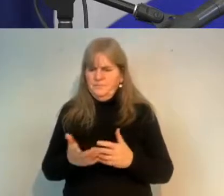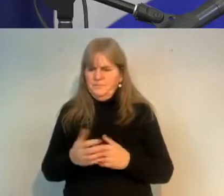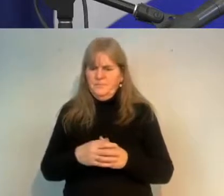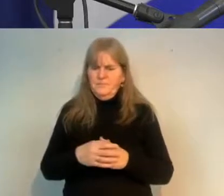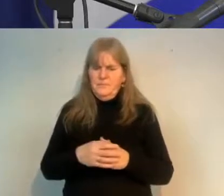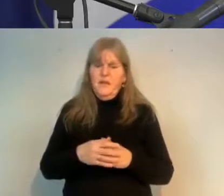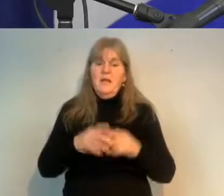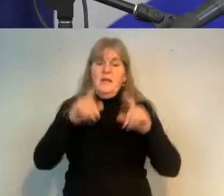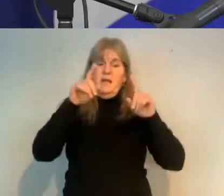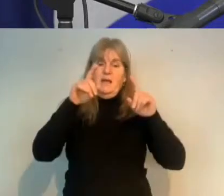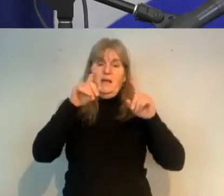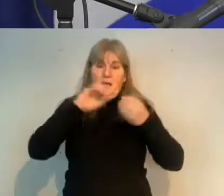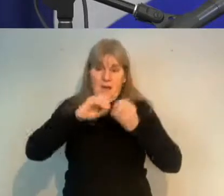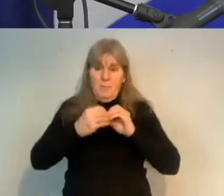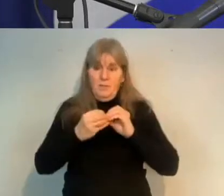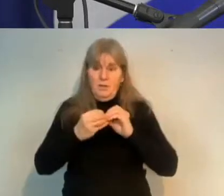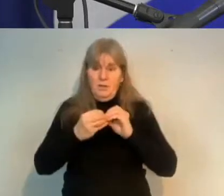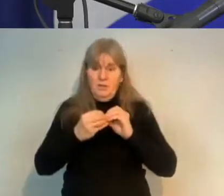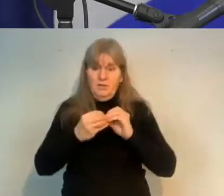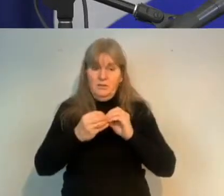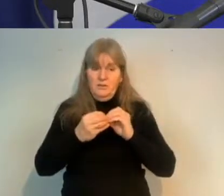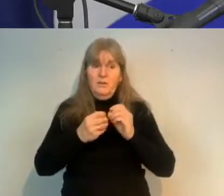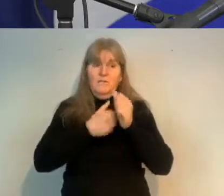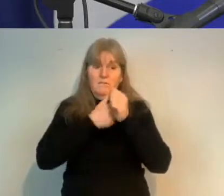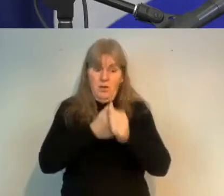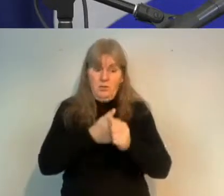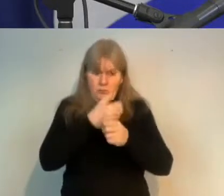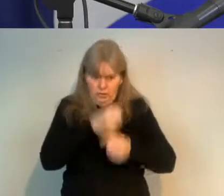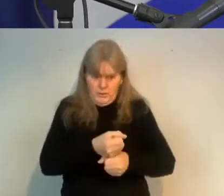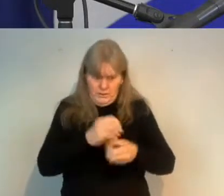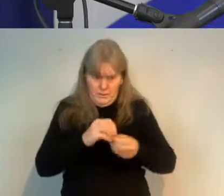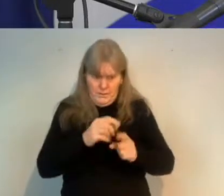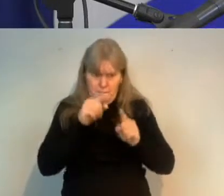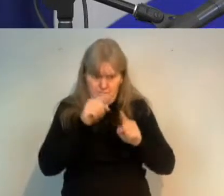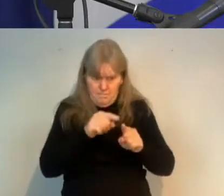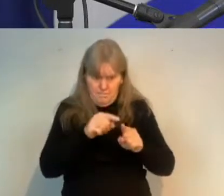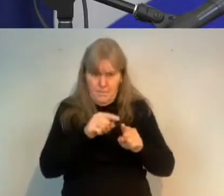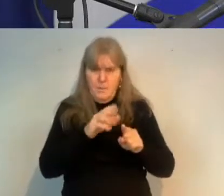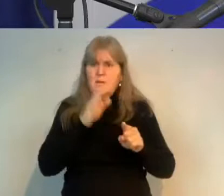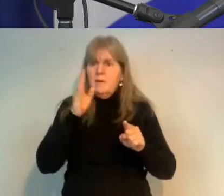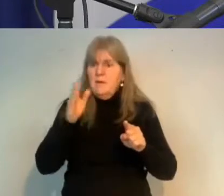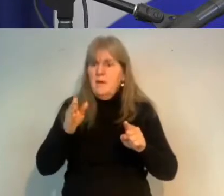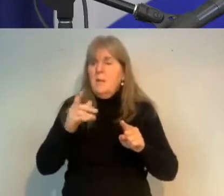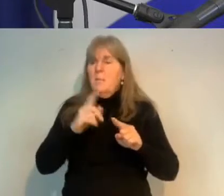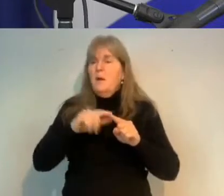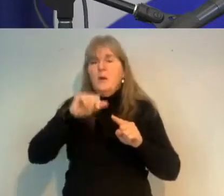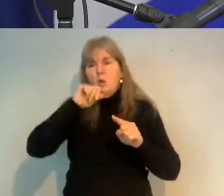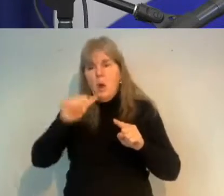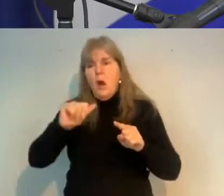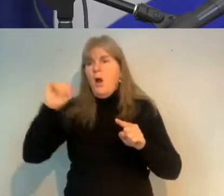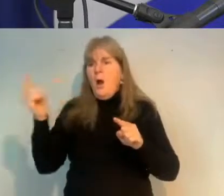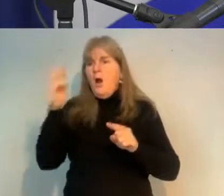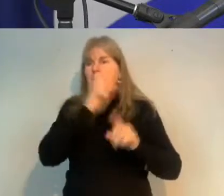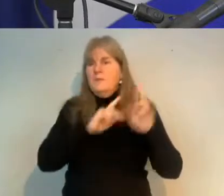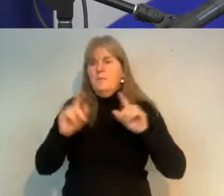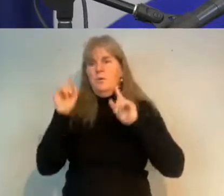numbers. We can trust these numbers on the page, and knowing that not everybody's getting tested, not